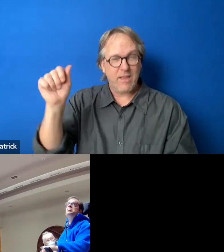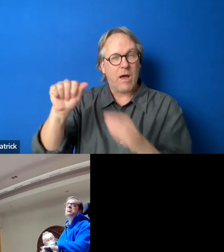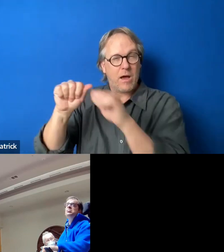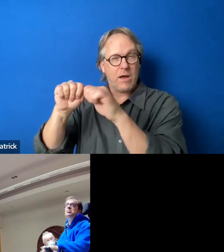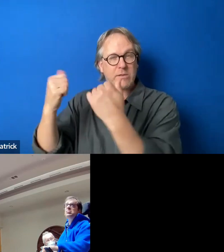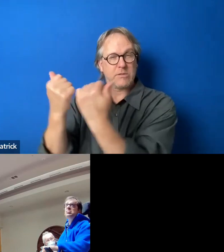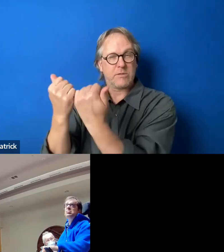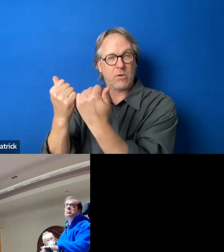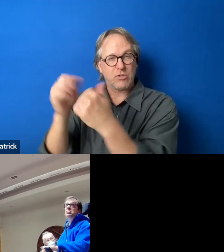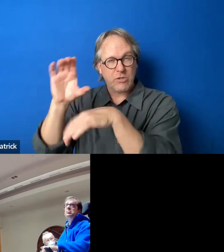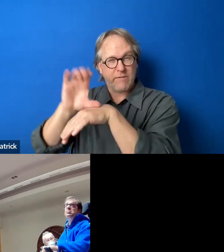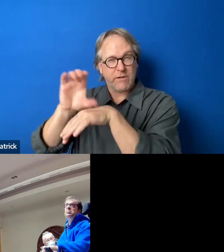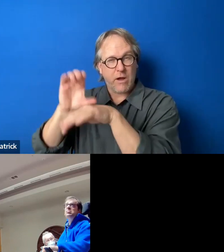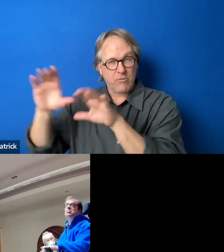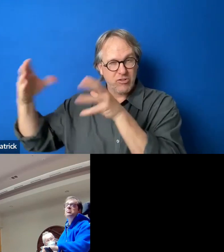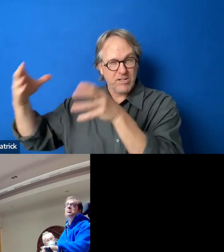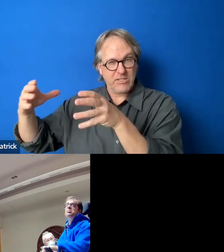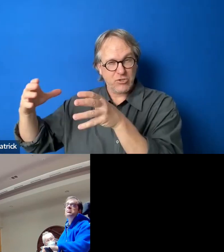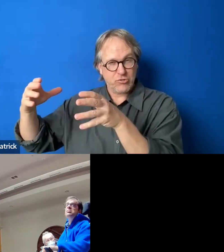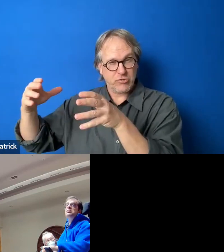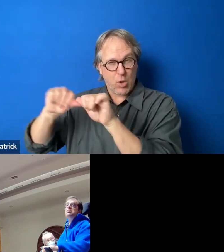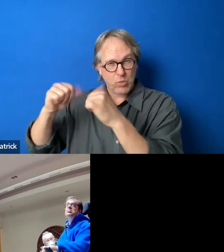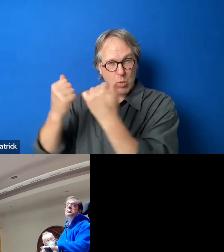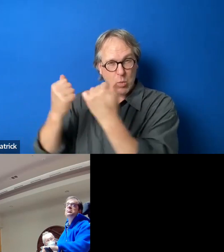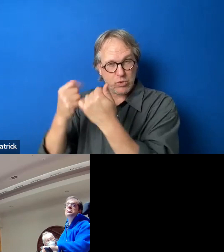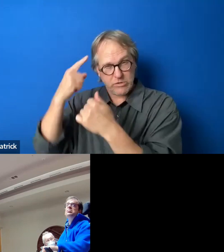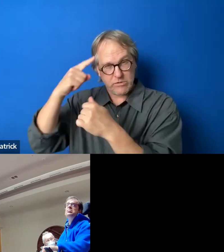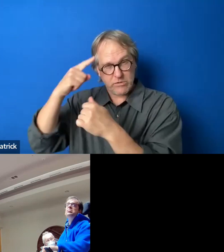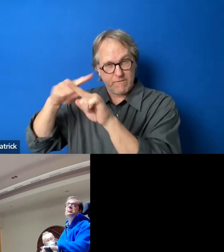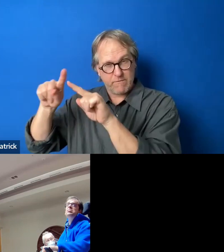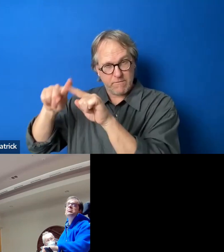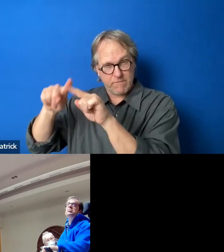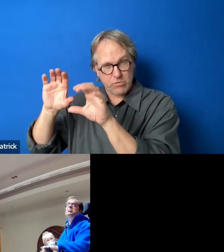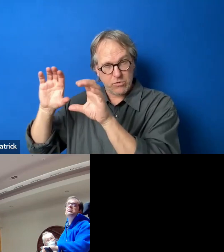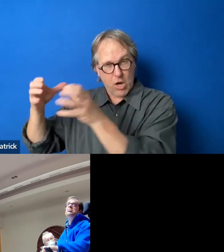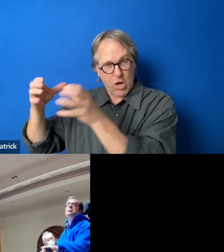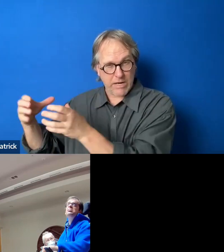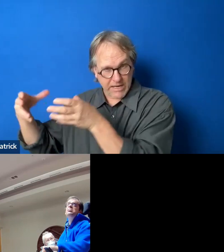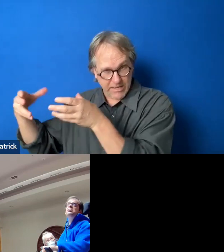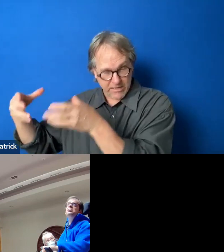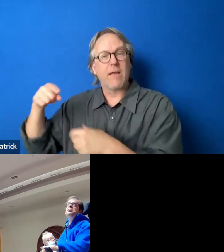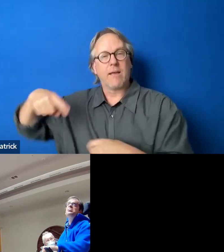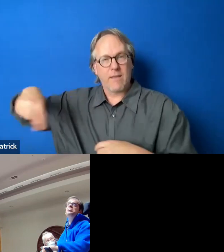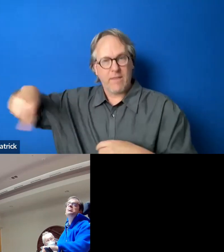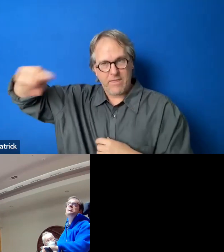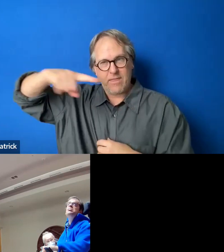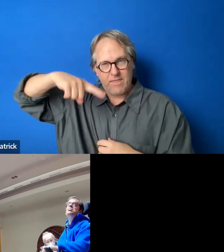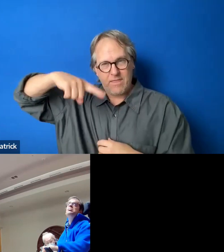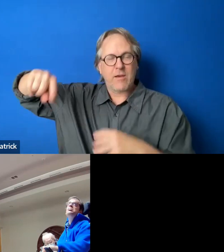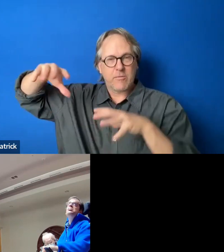of Congregations, is going to be taking up the work of working